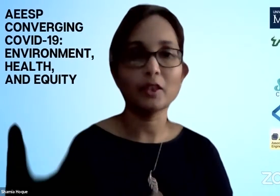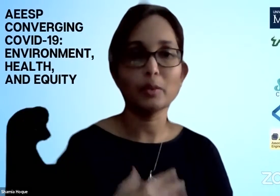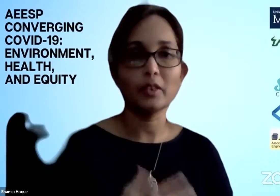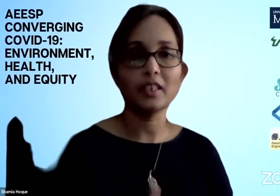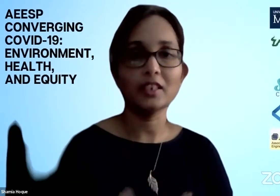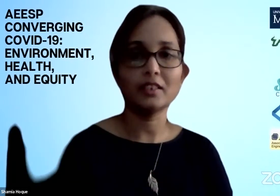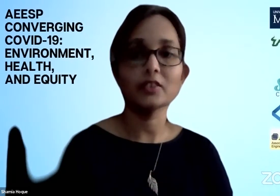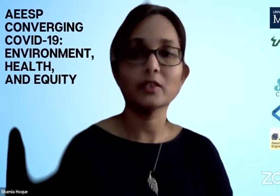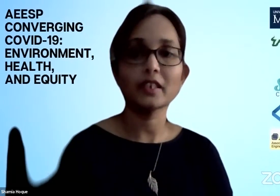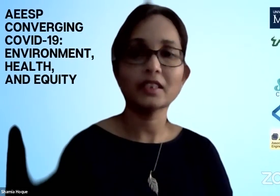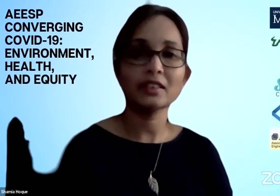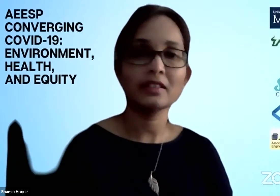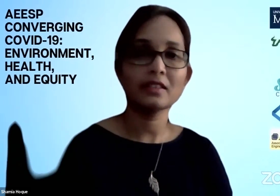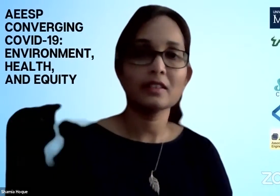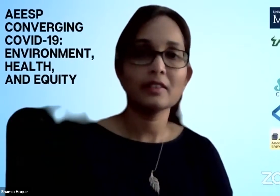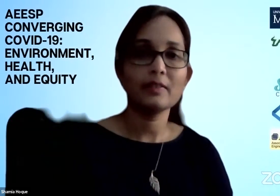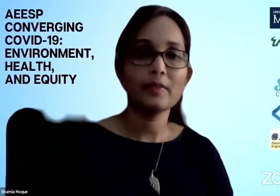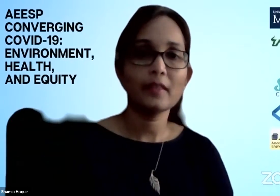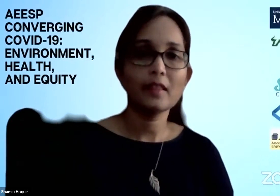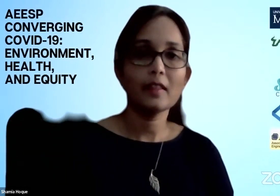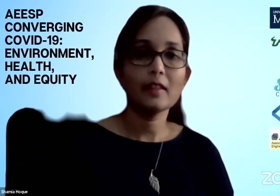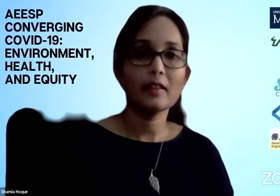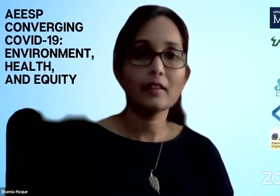that the communication is right.